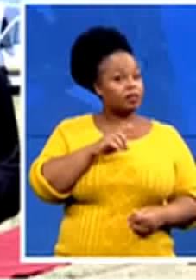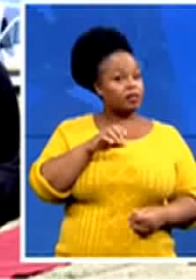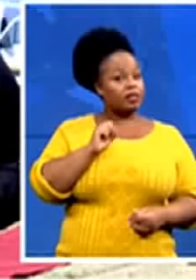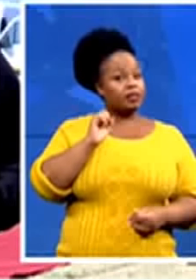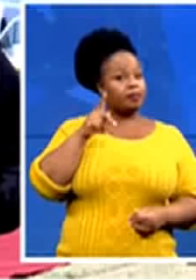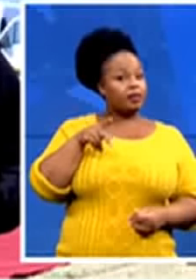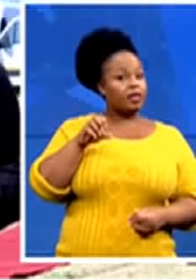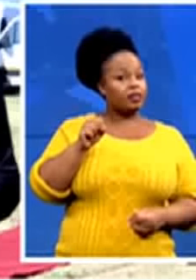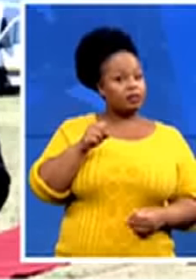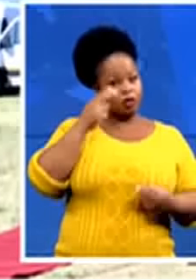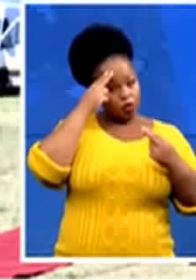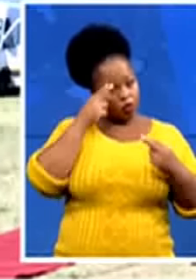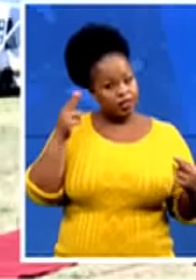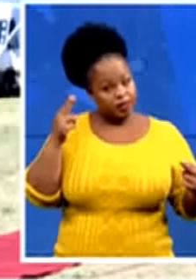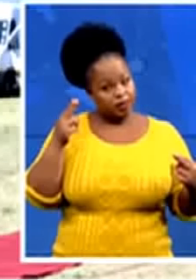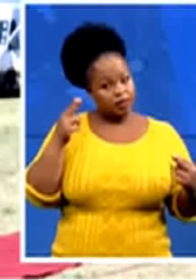this type of funeral.